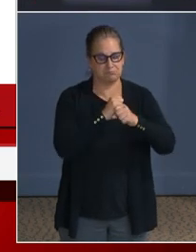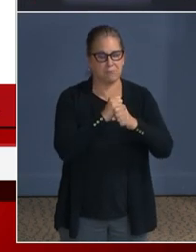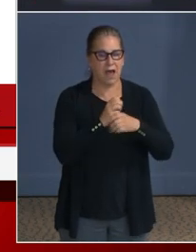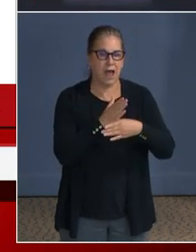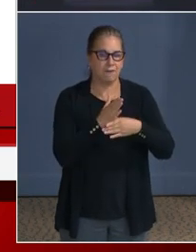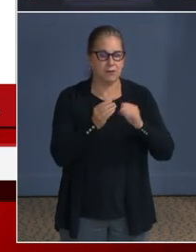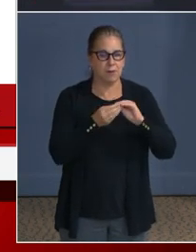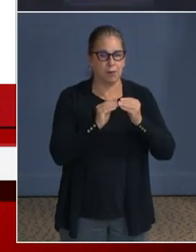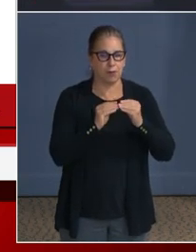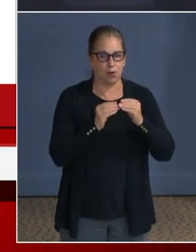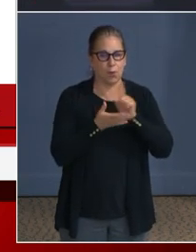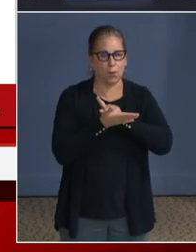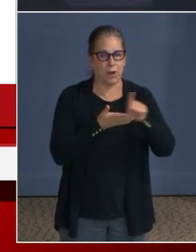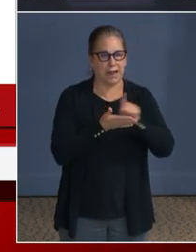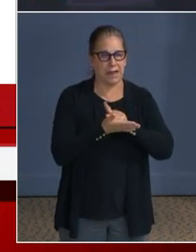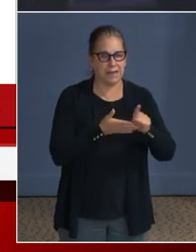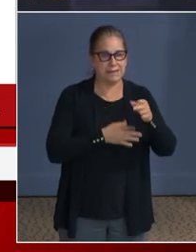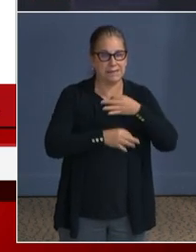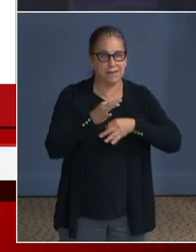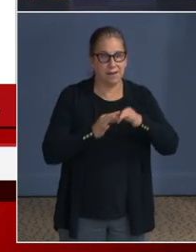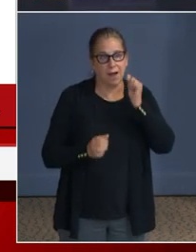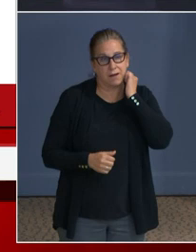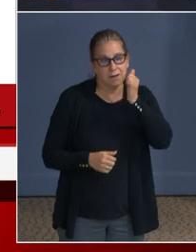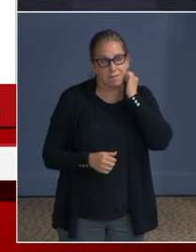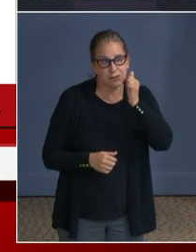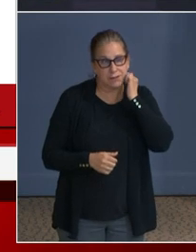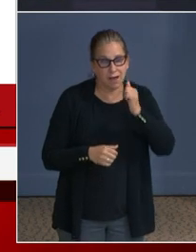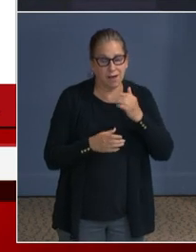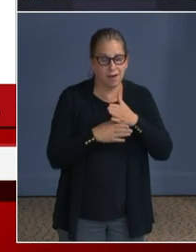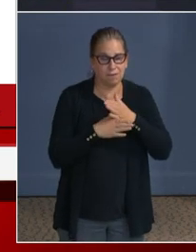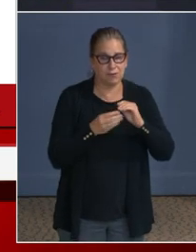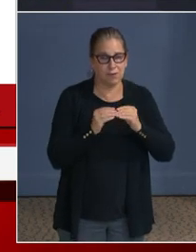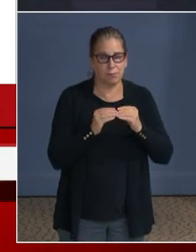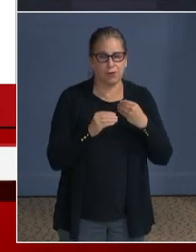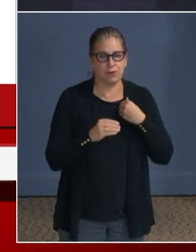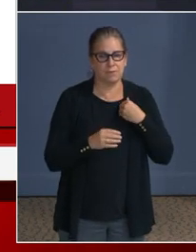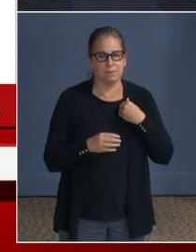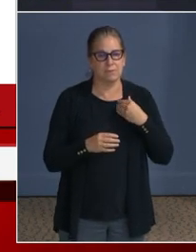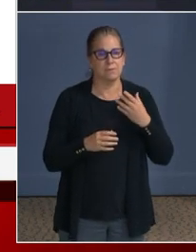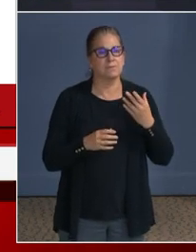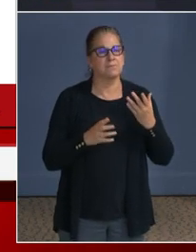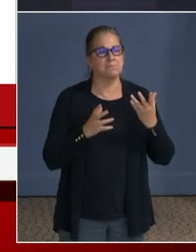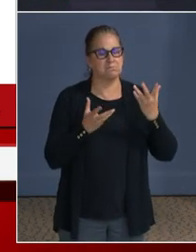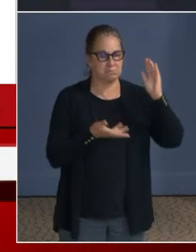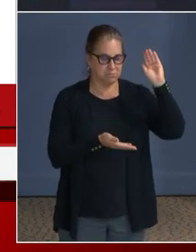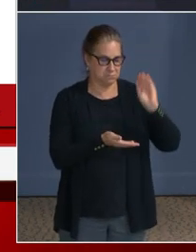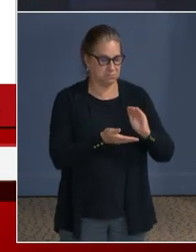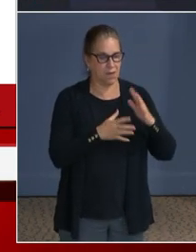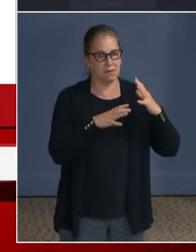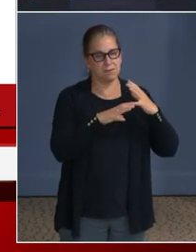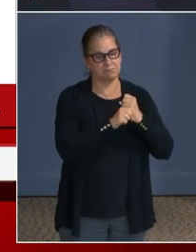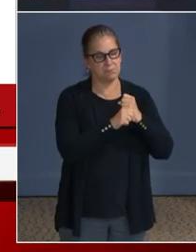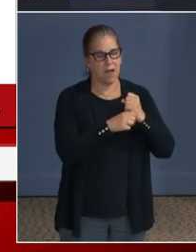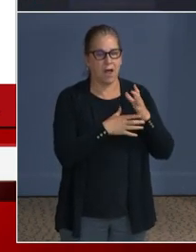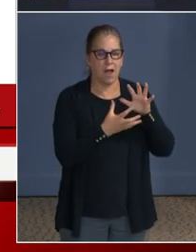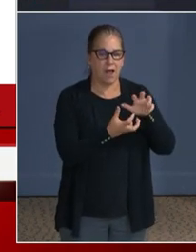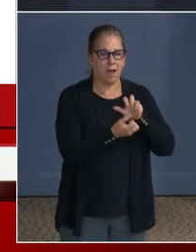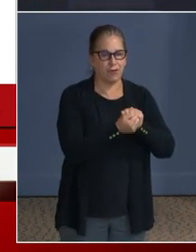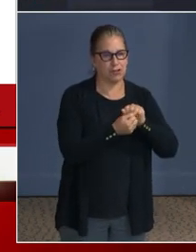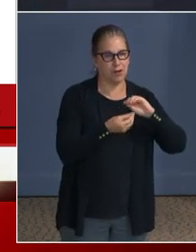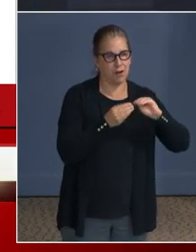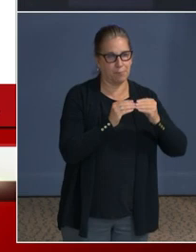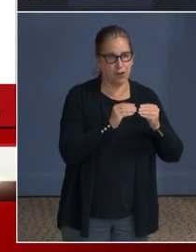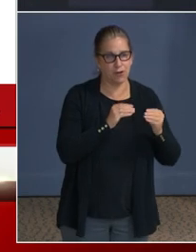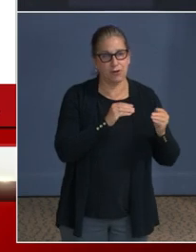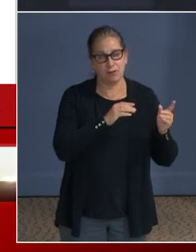3 to 5%, and Dr. Nesbitt will say more about those adjustments.